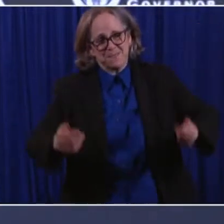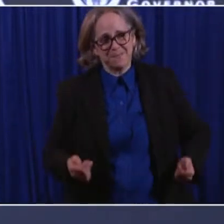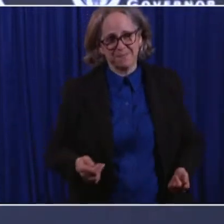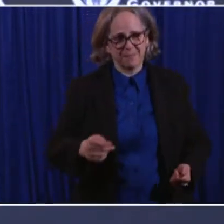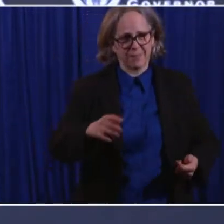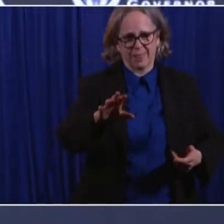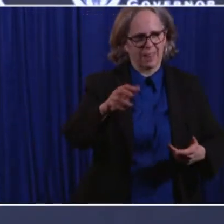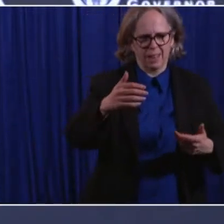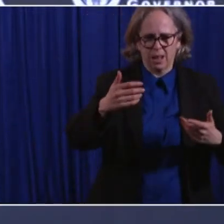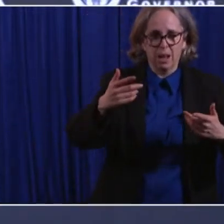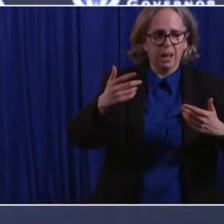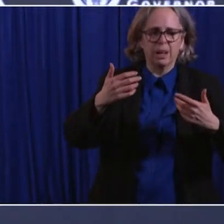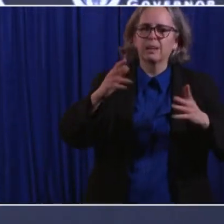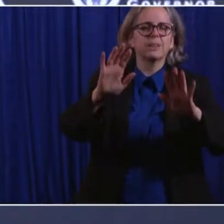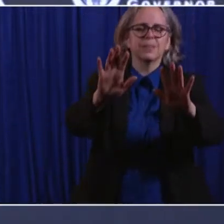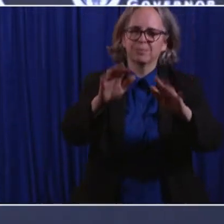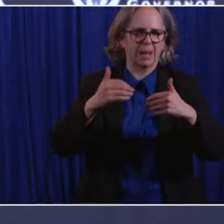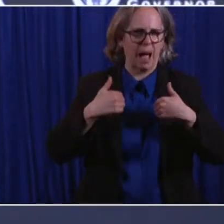look,